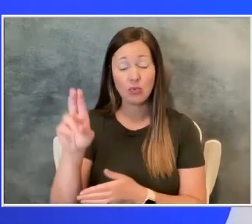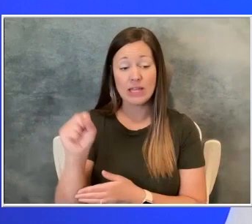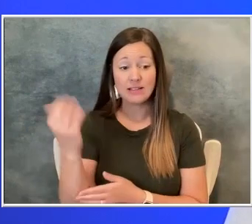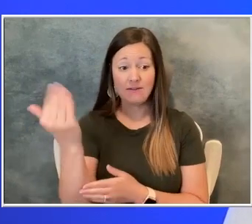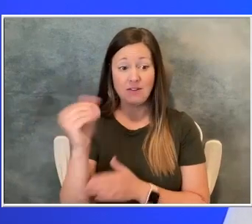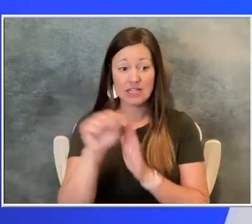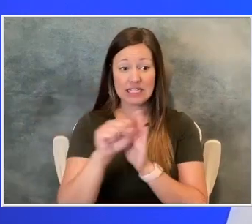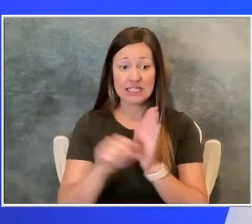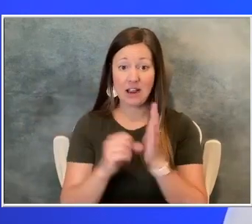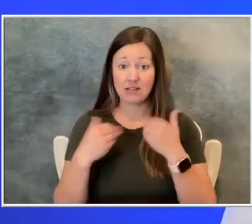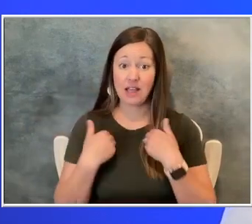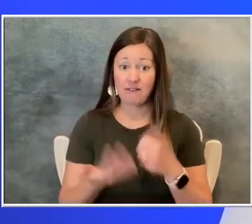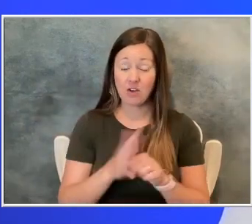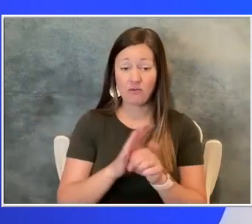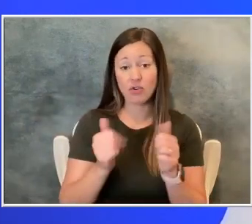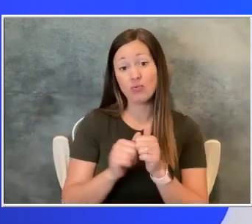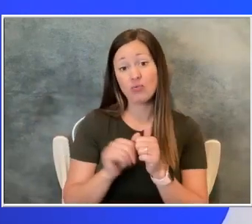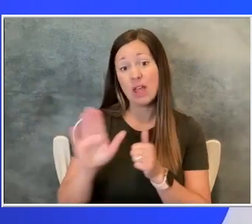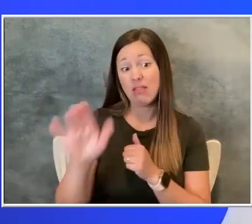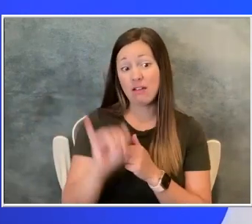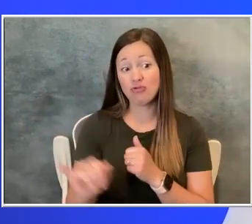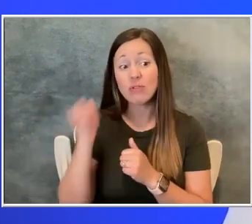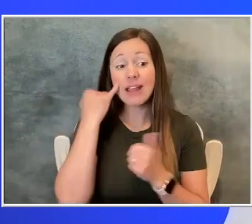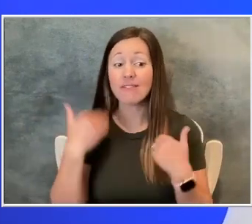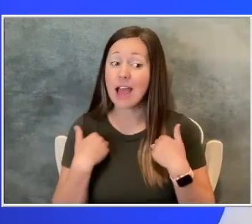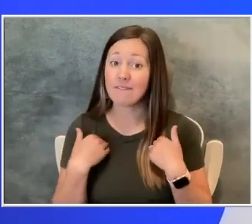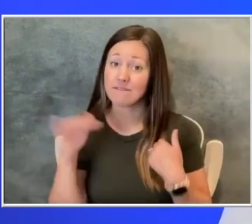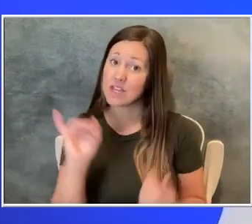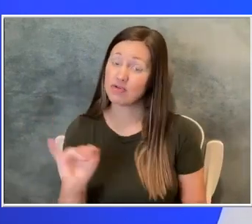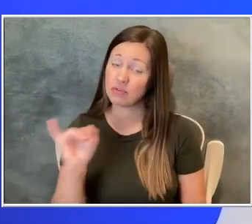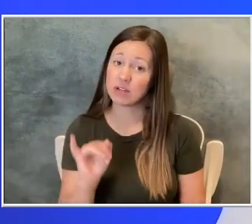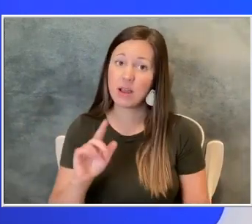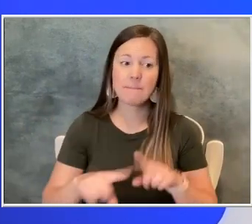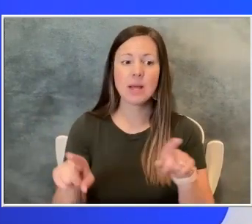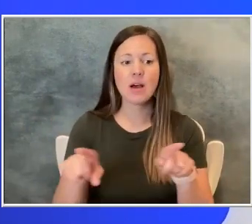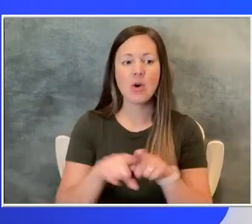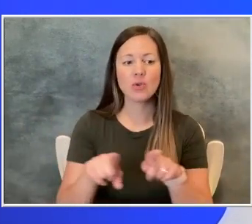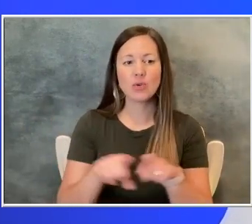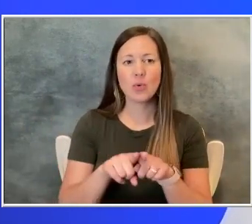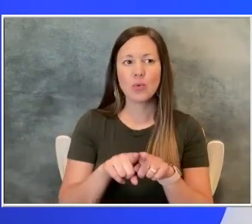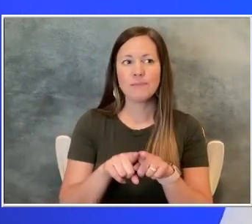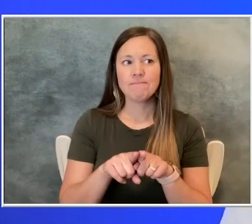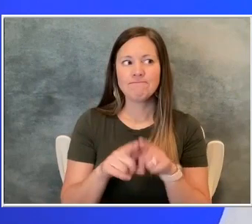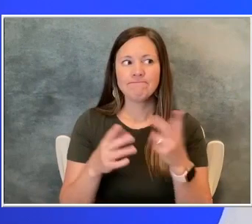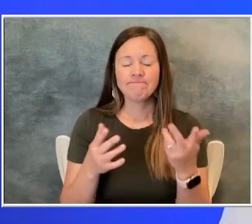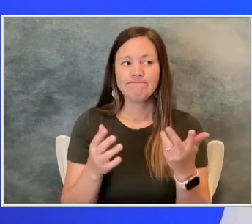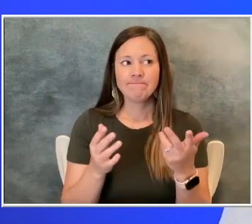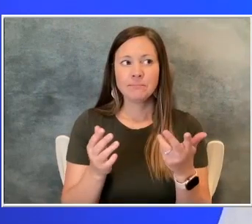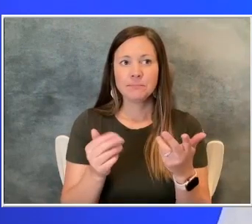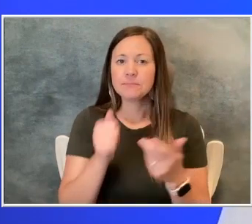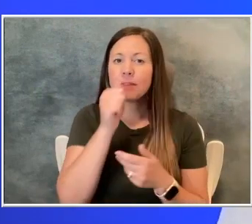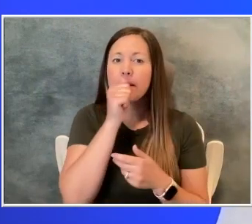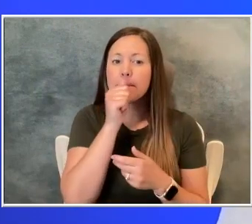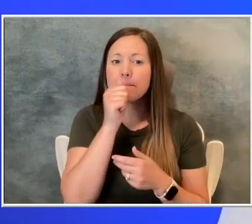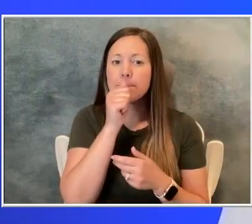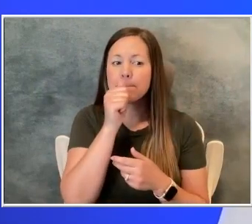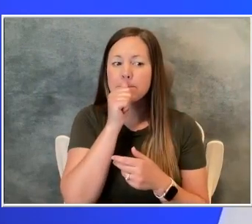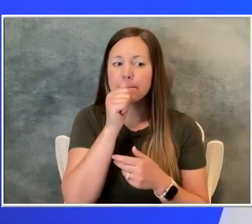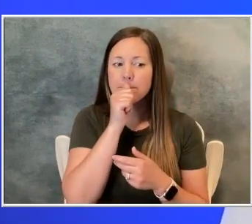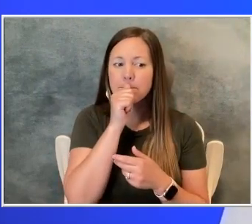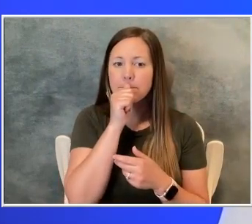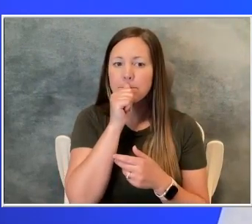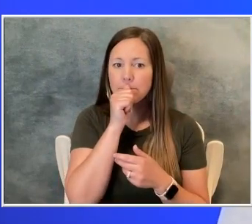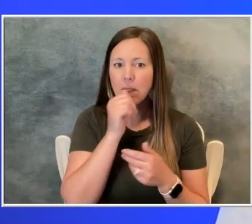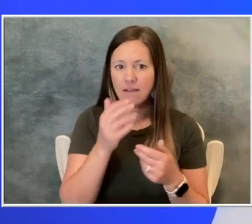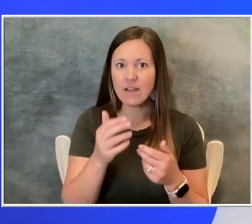through insurance if they have insurance. But also there are private riders that go on insurance that are increasing